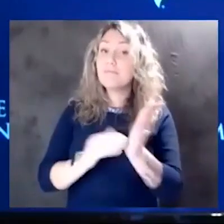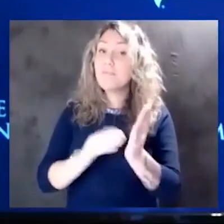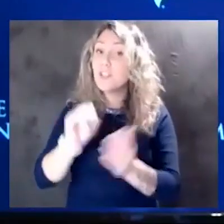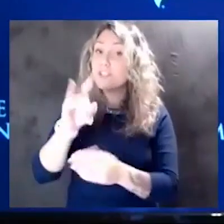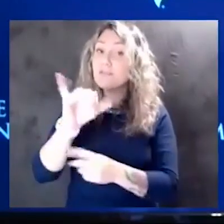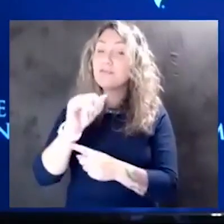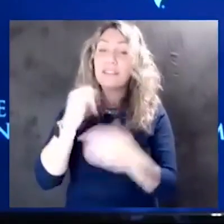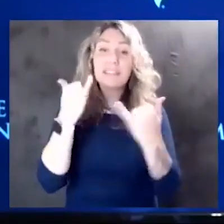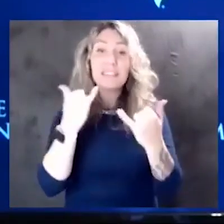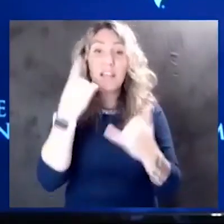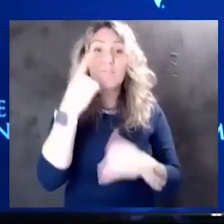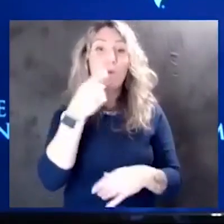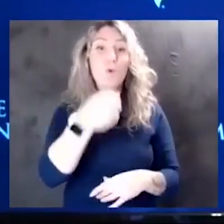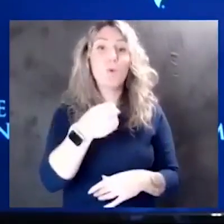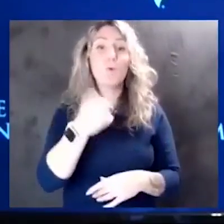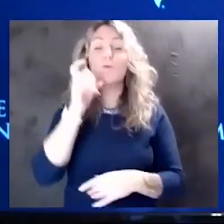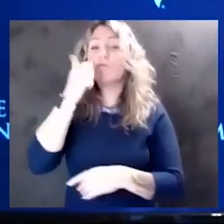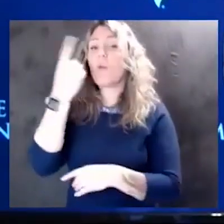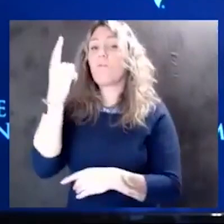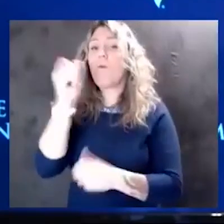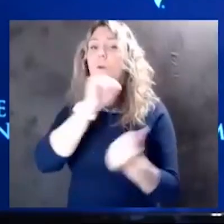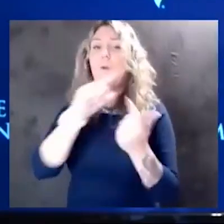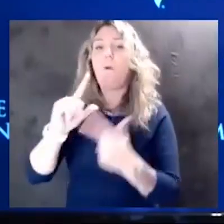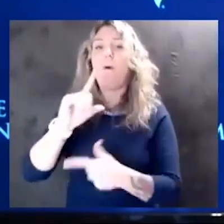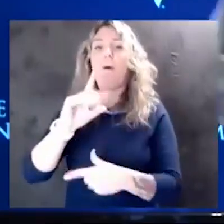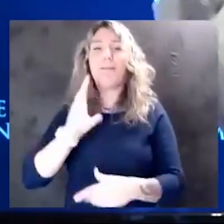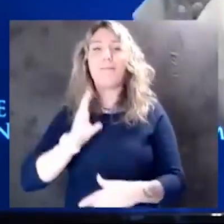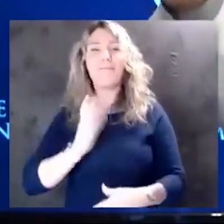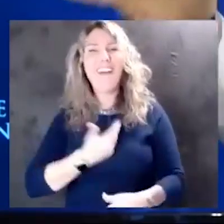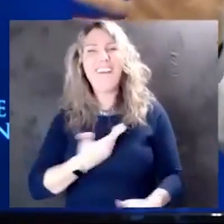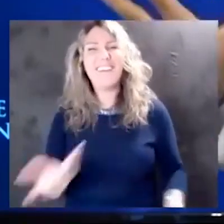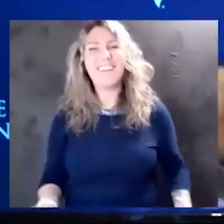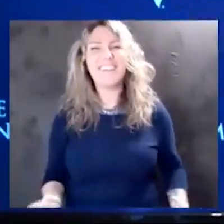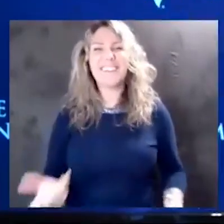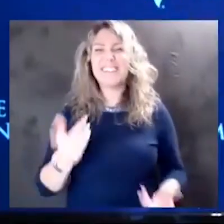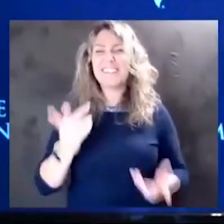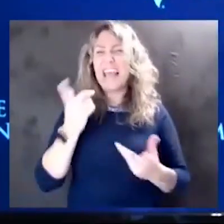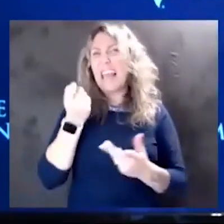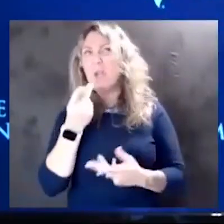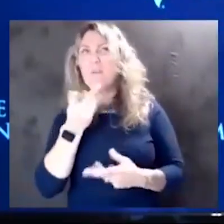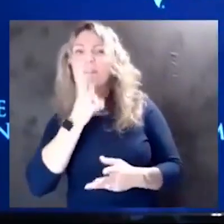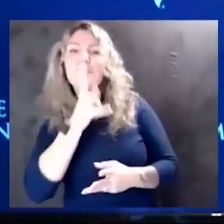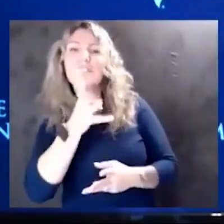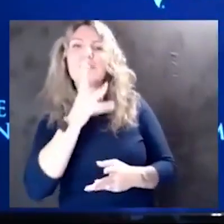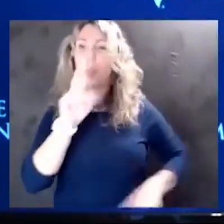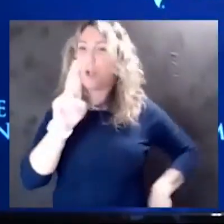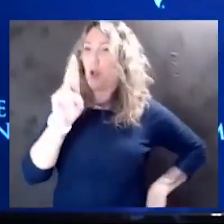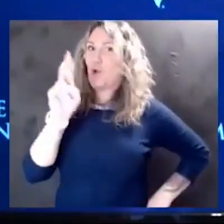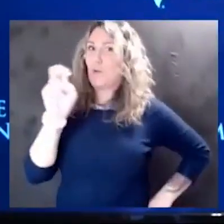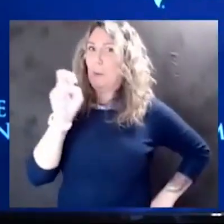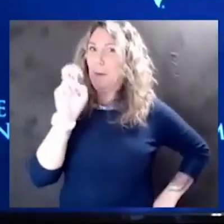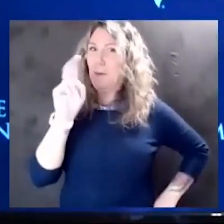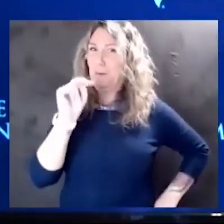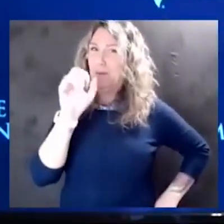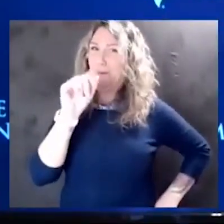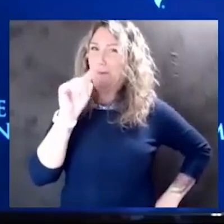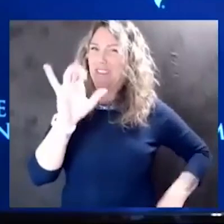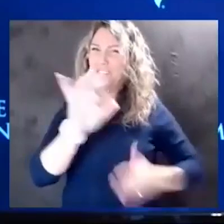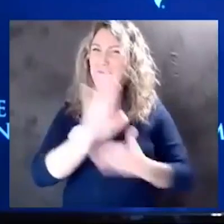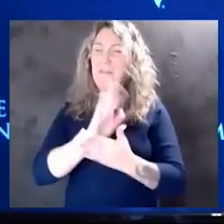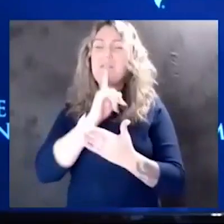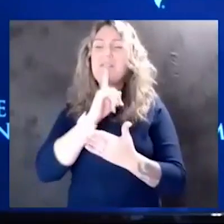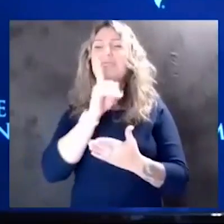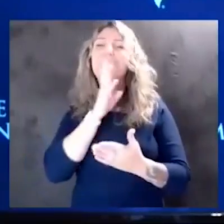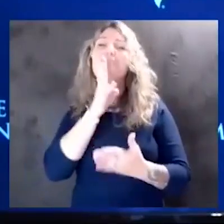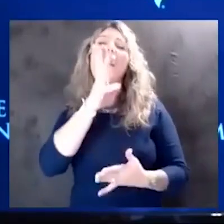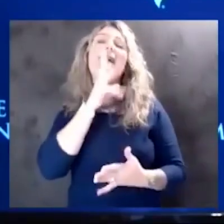for all of us. There's a song from Rent. It goes a little different than that. I'm not going to try to sing Rent, but it's really about what do you